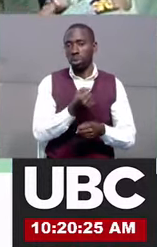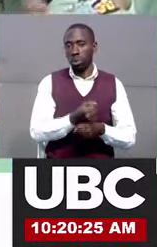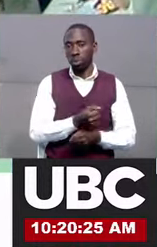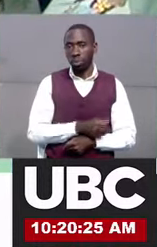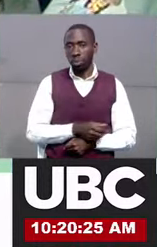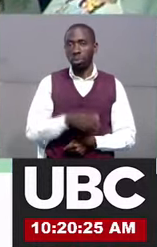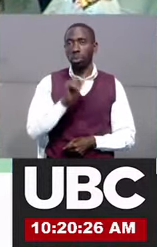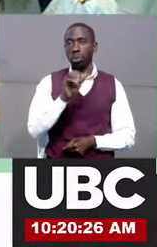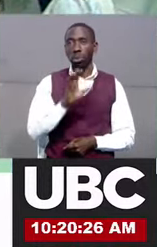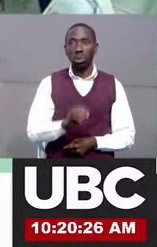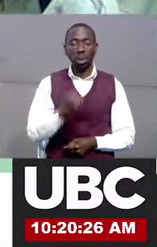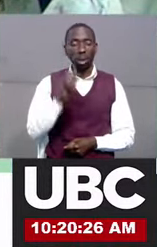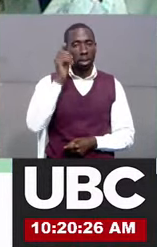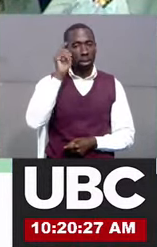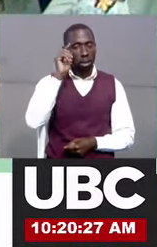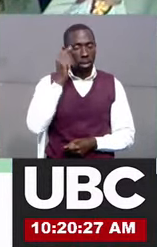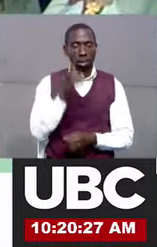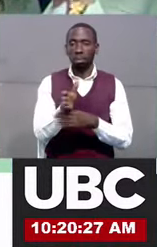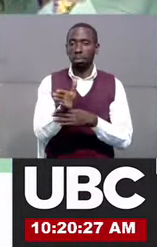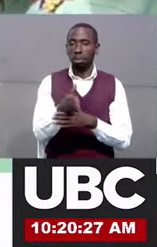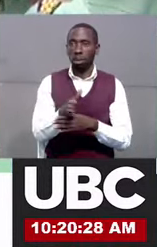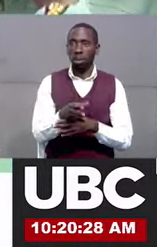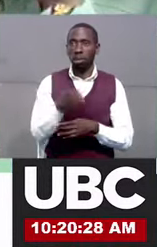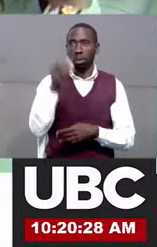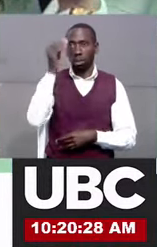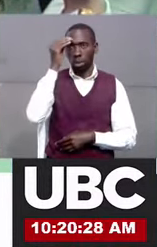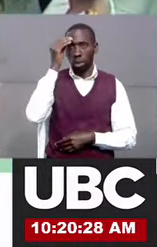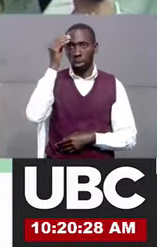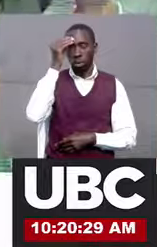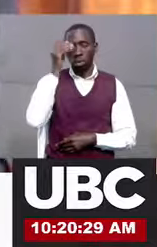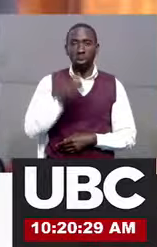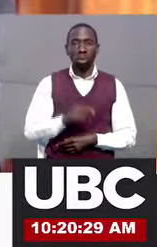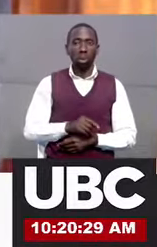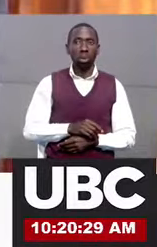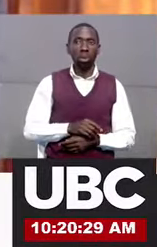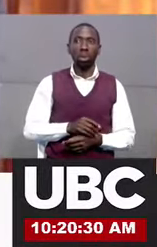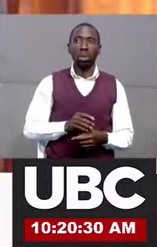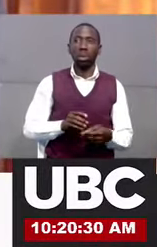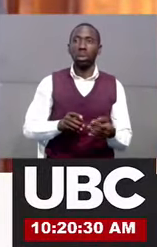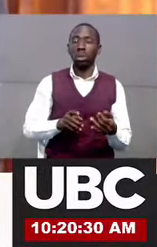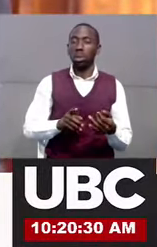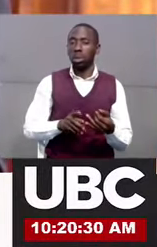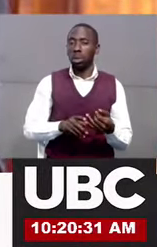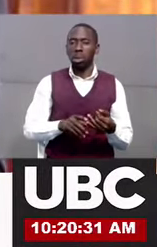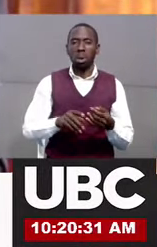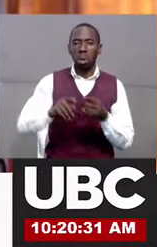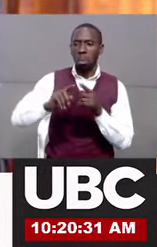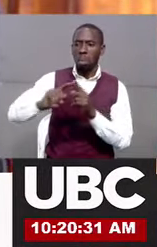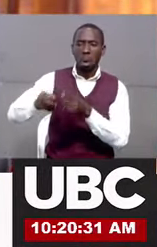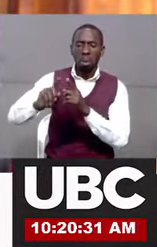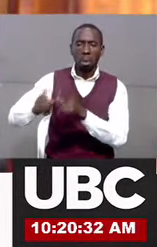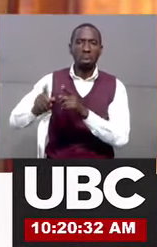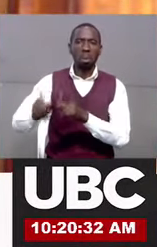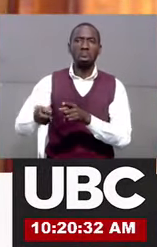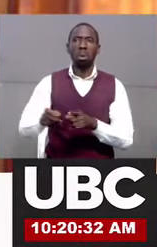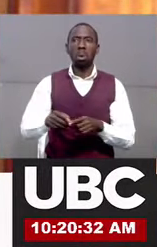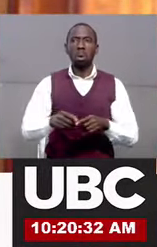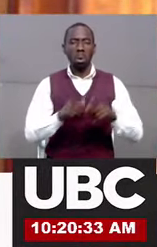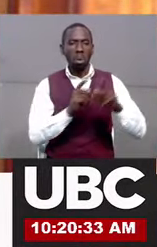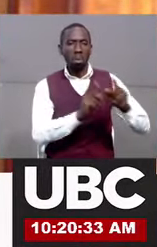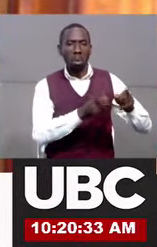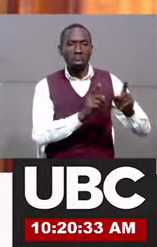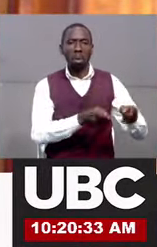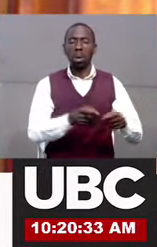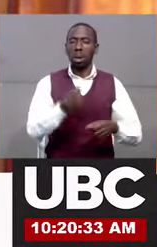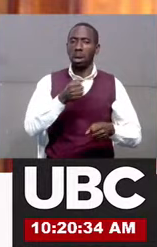think the Minister of Education, rather than being condemning or us condemning the actions